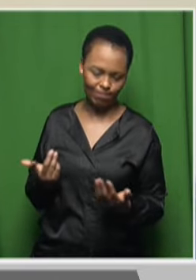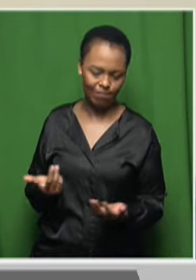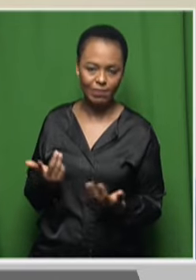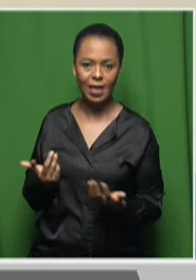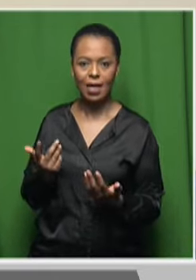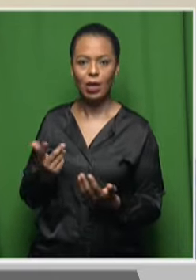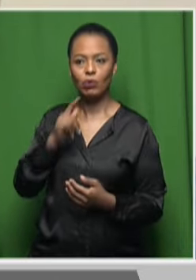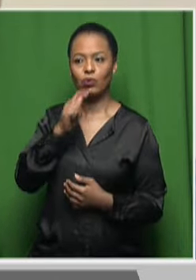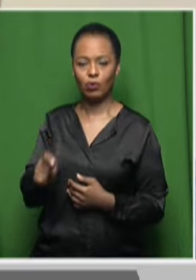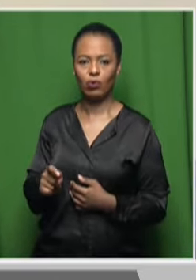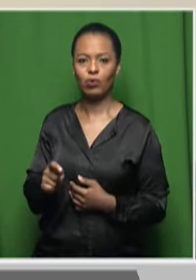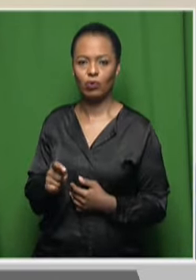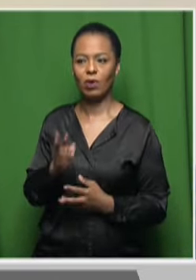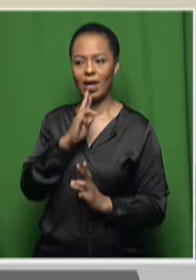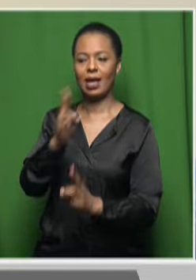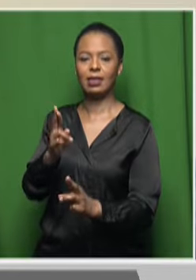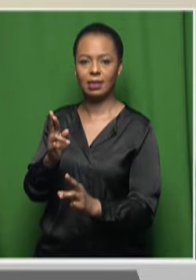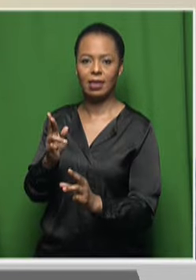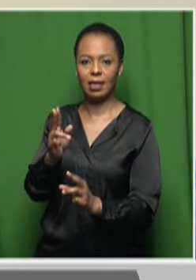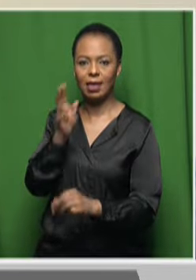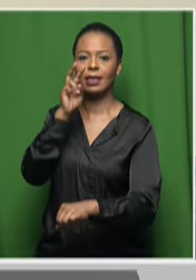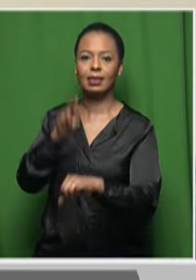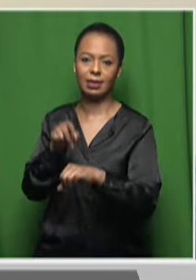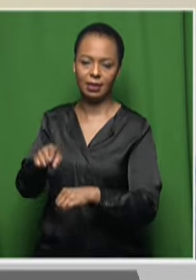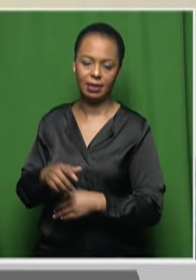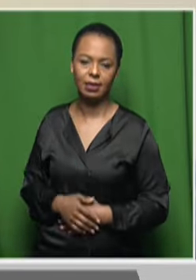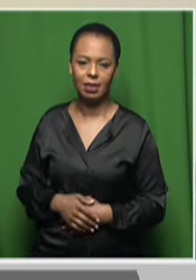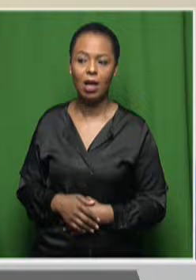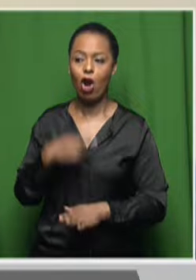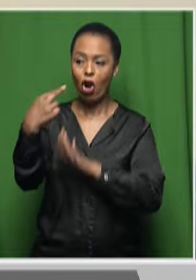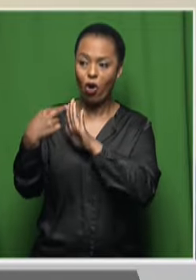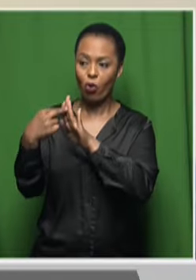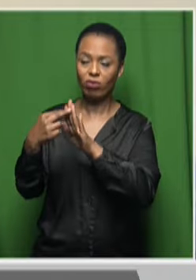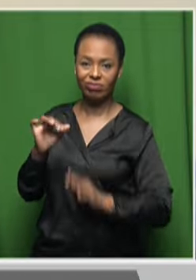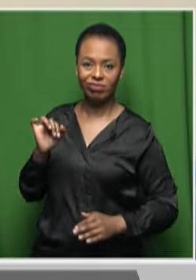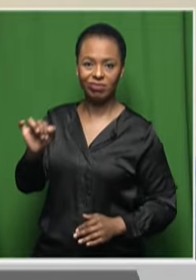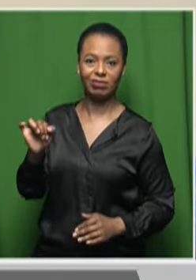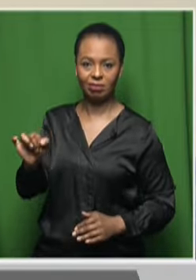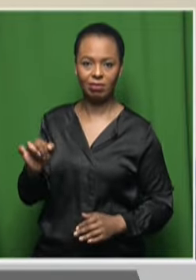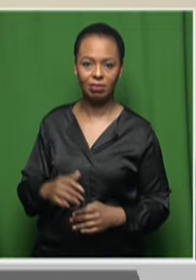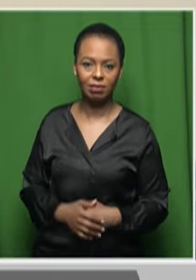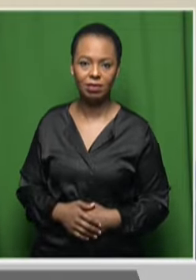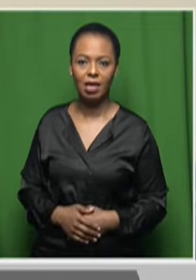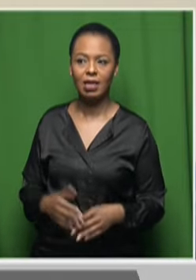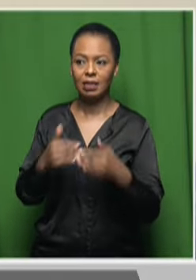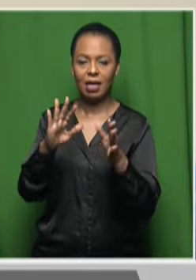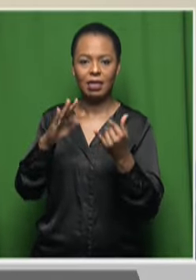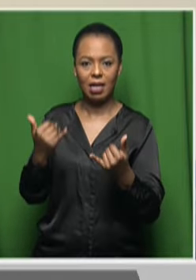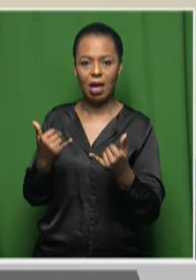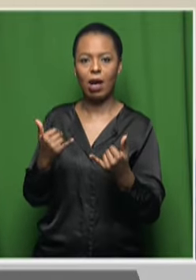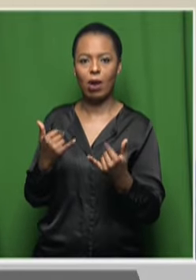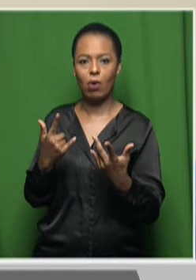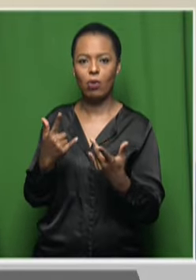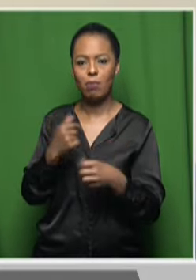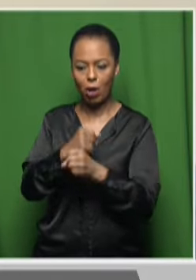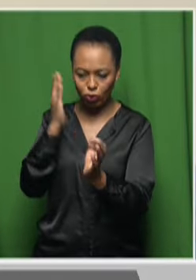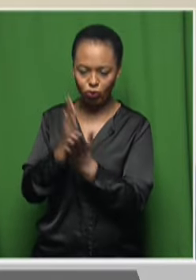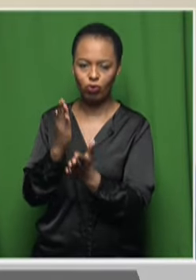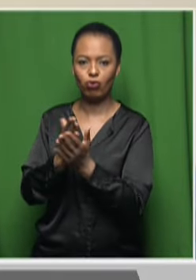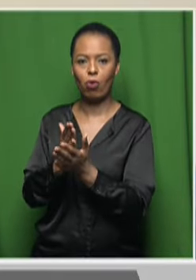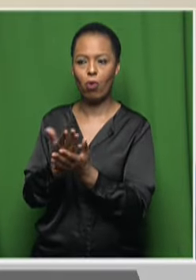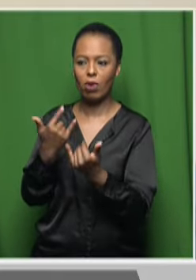we need to get answers to. And I suppose as your role, how are you going to set this inquest into motion and ensure that this